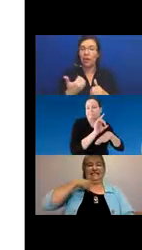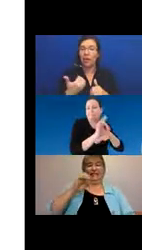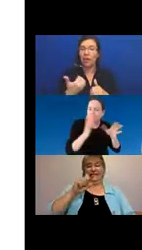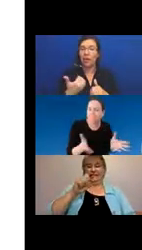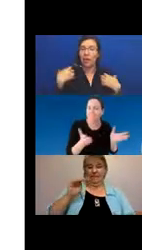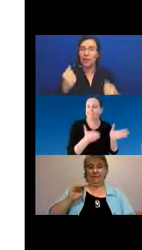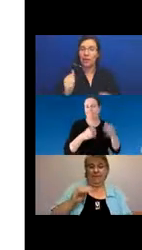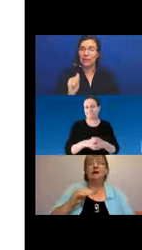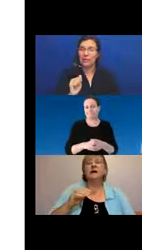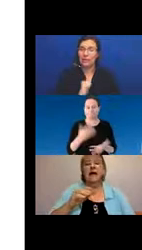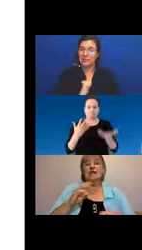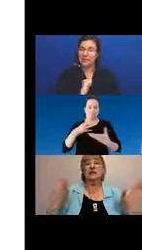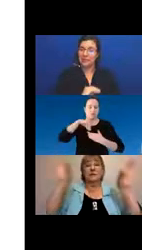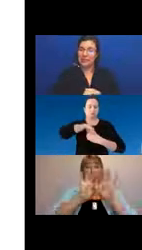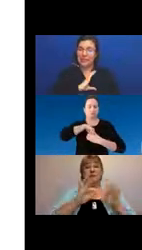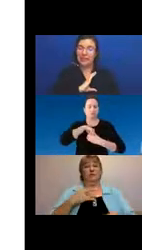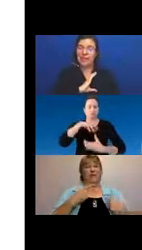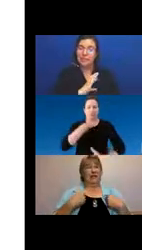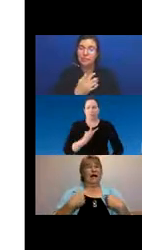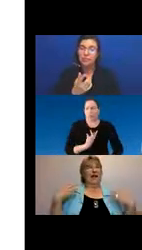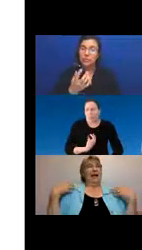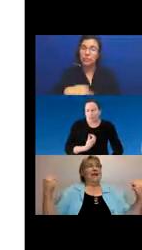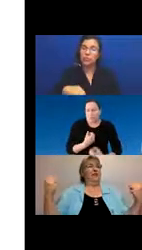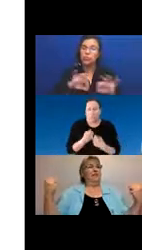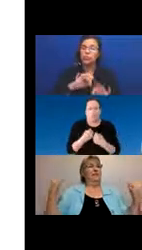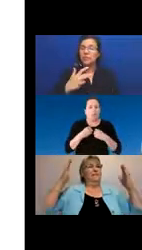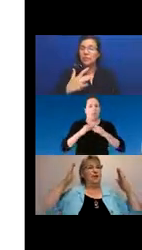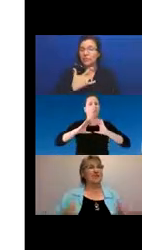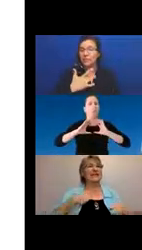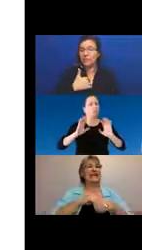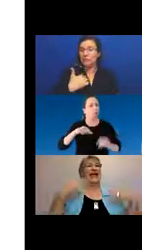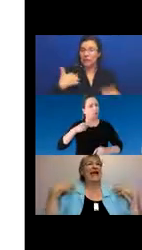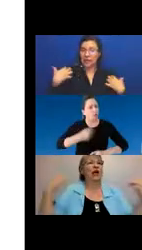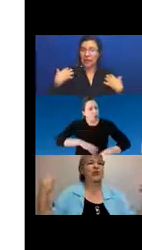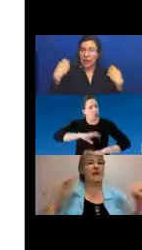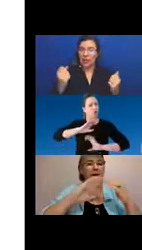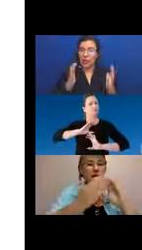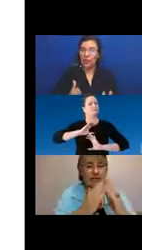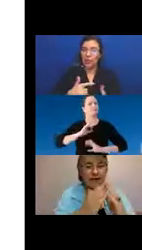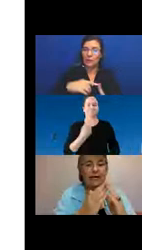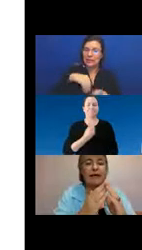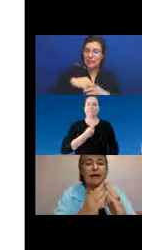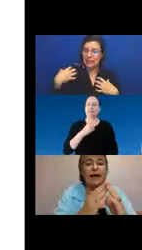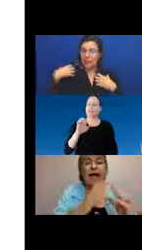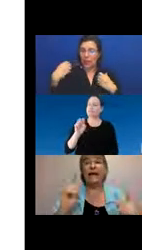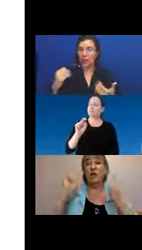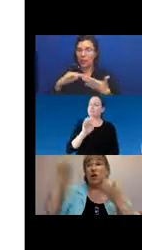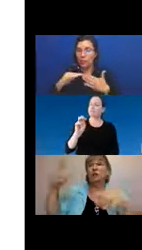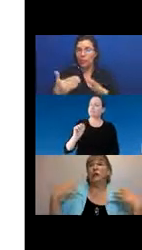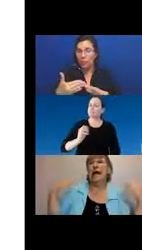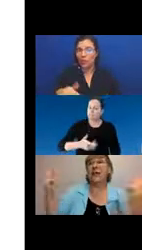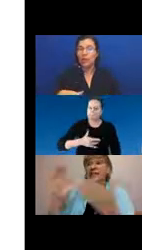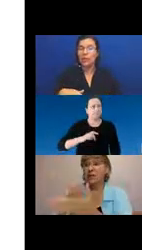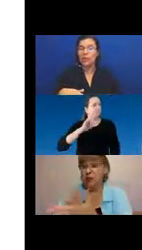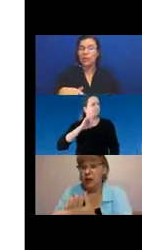self-esteem, So it's important to feel I'm a healthy person in a healthy community and going